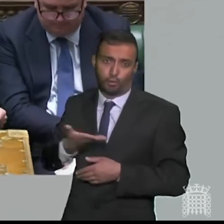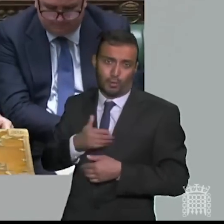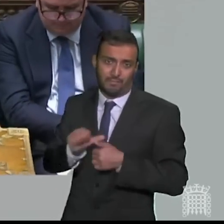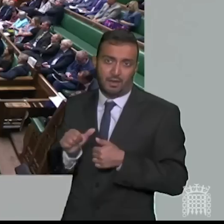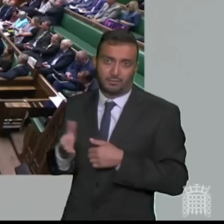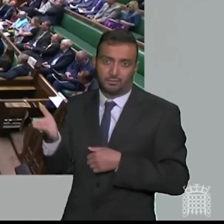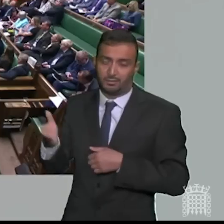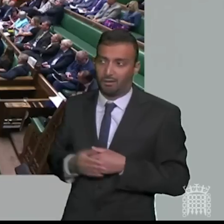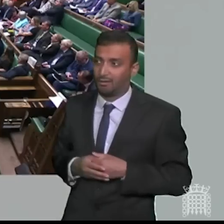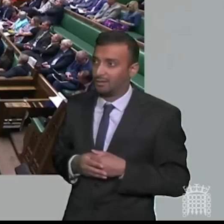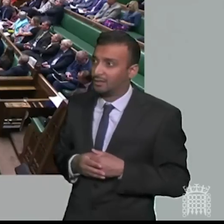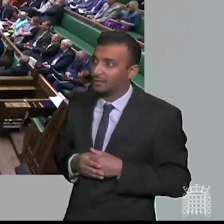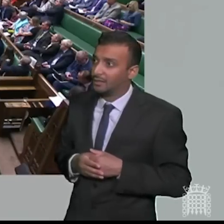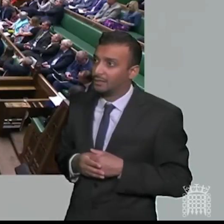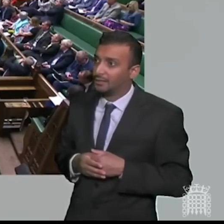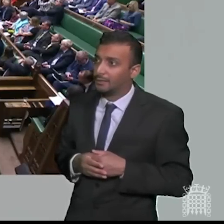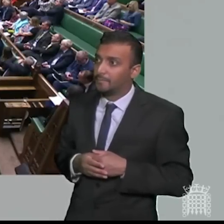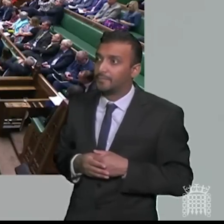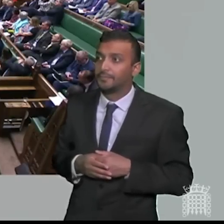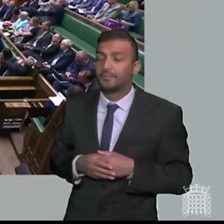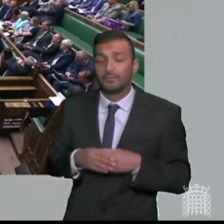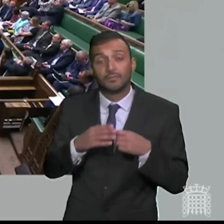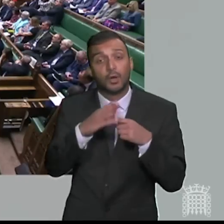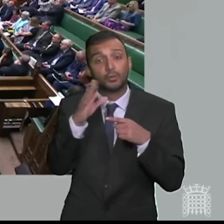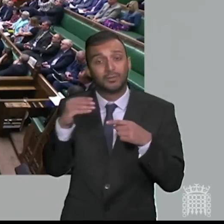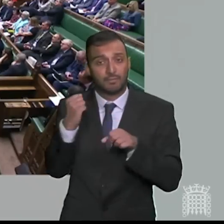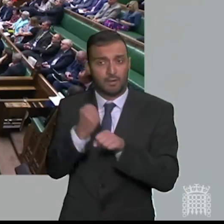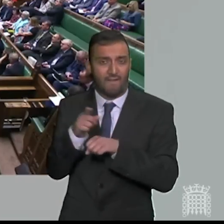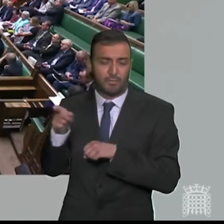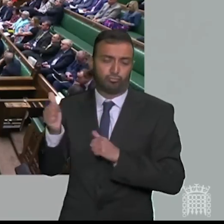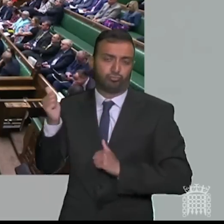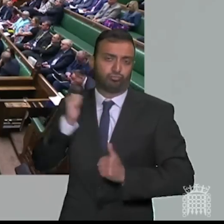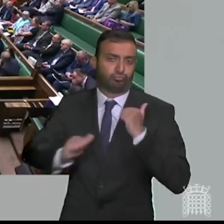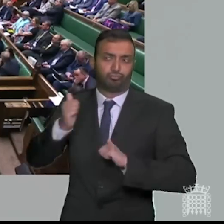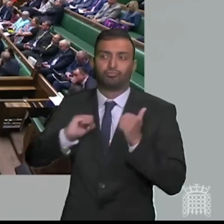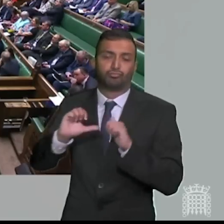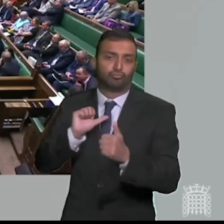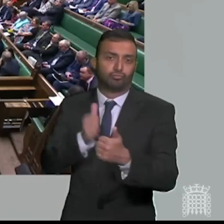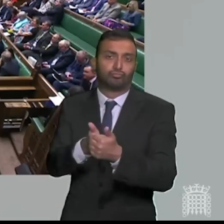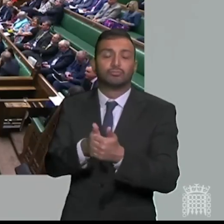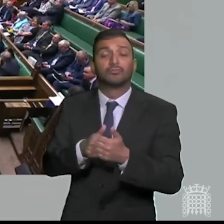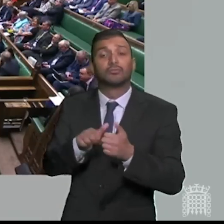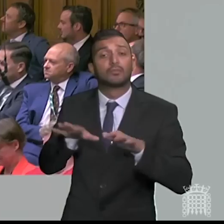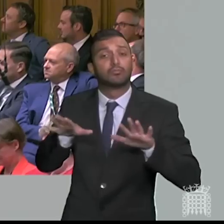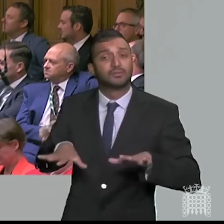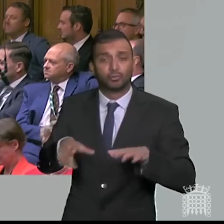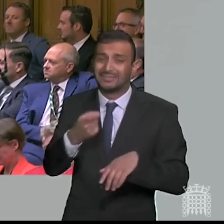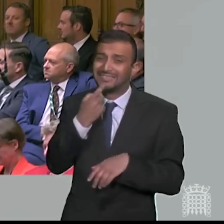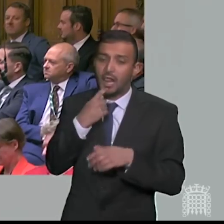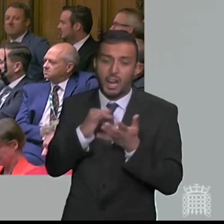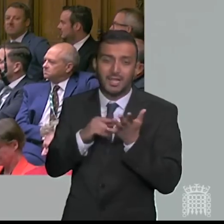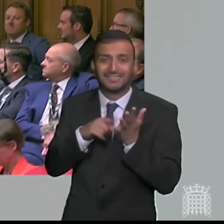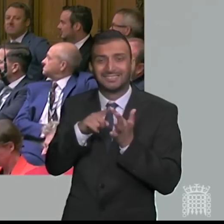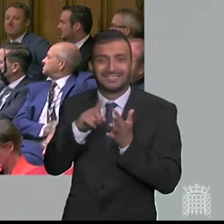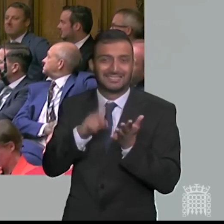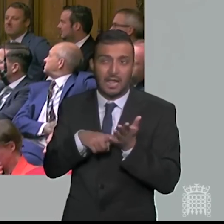Mr Speaker, Conservative governments have a proud record of supporting the UK's steel industry. And I've stood up many times in this